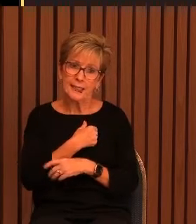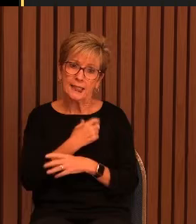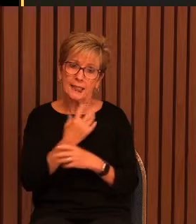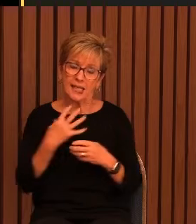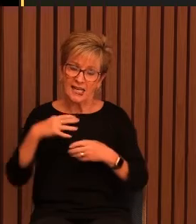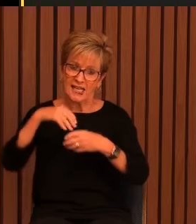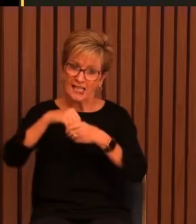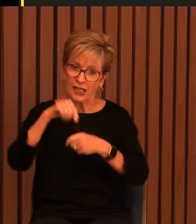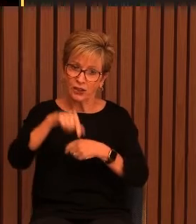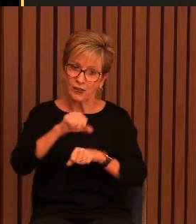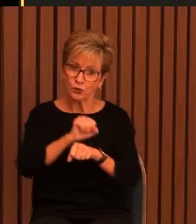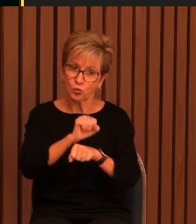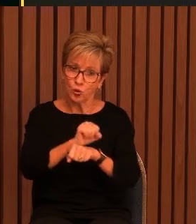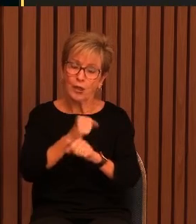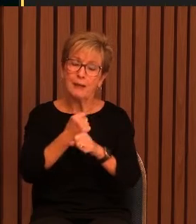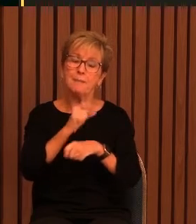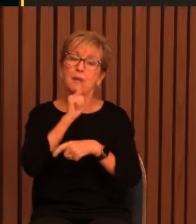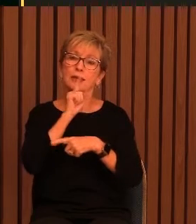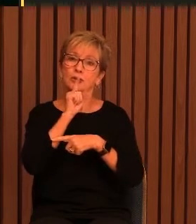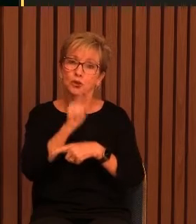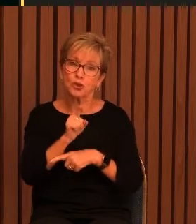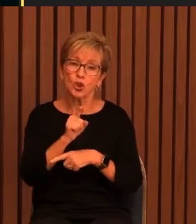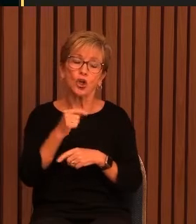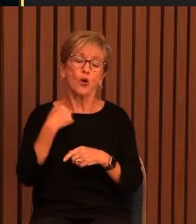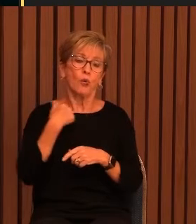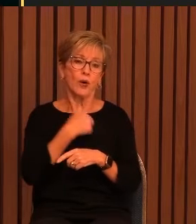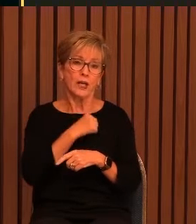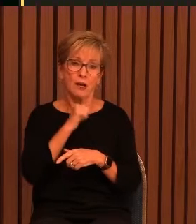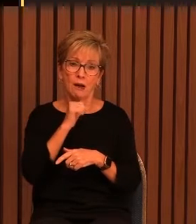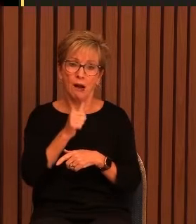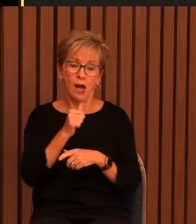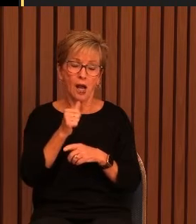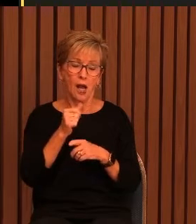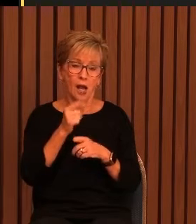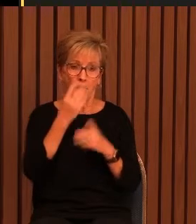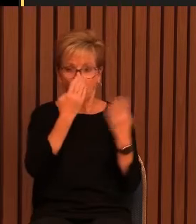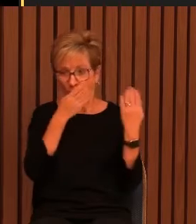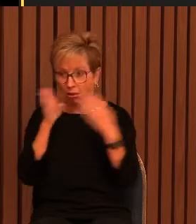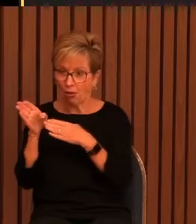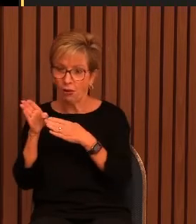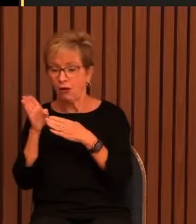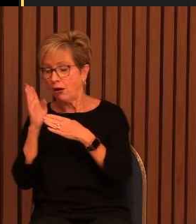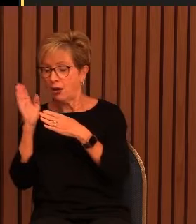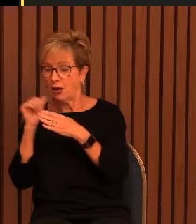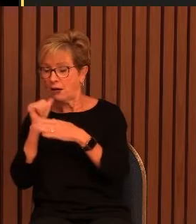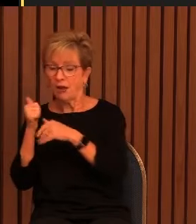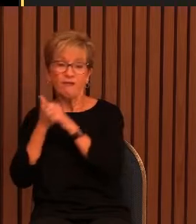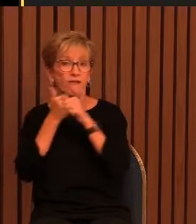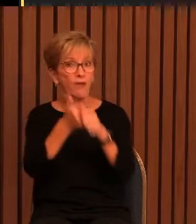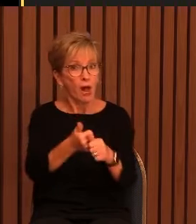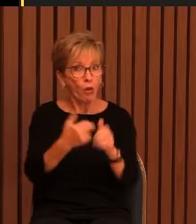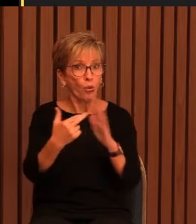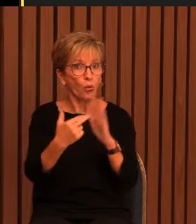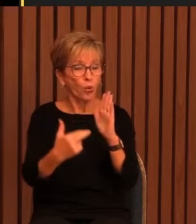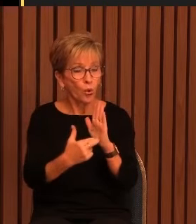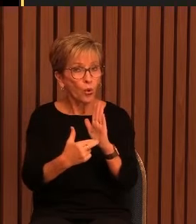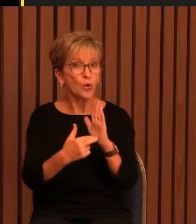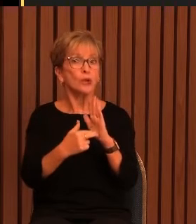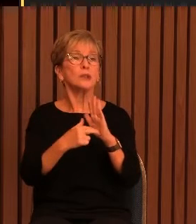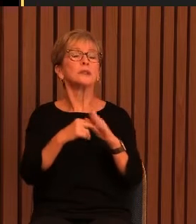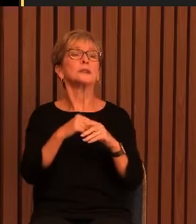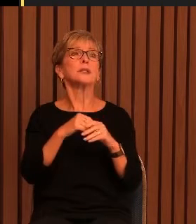engage in this work and make sure that we've not lost something because we're not following the rules, if you